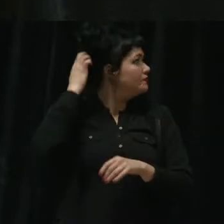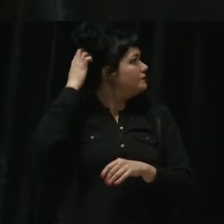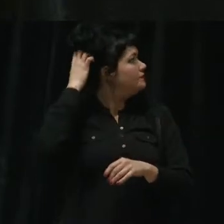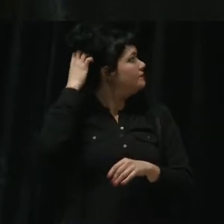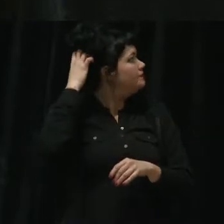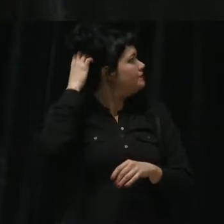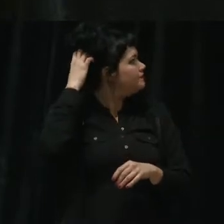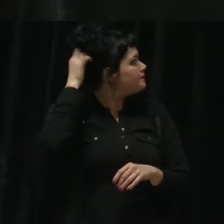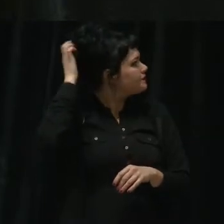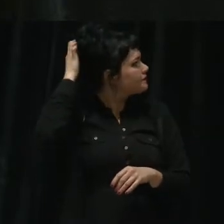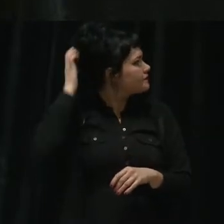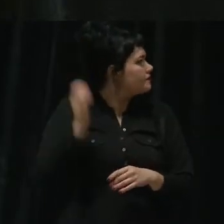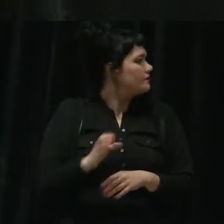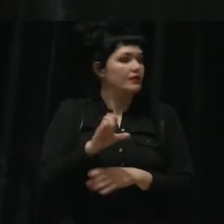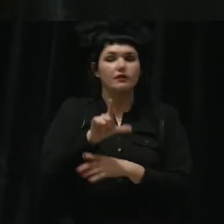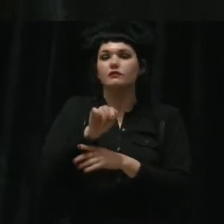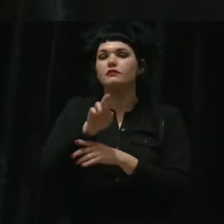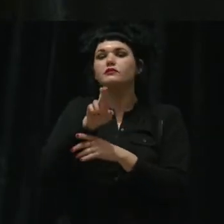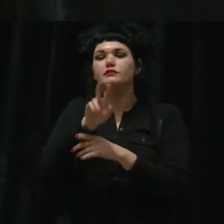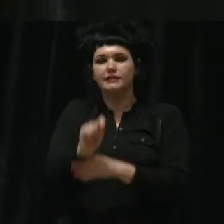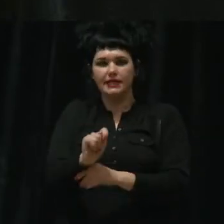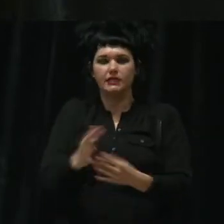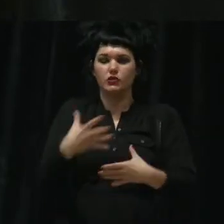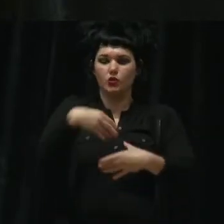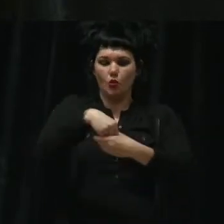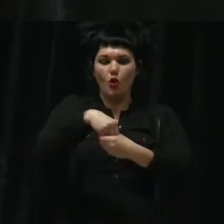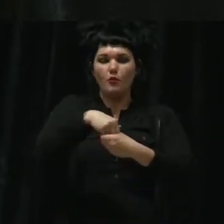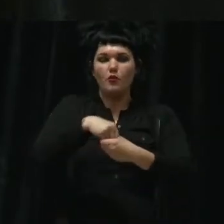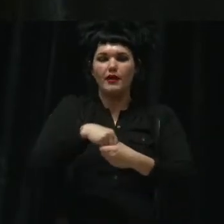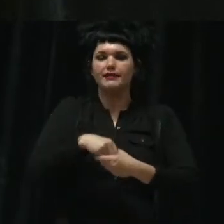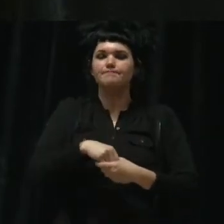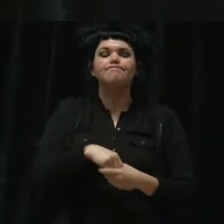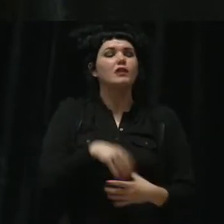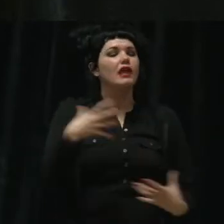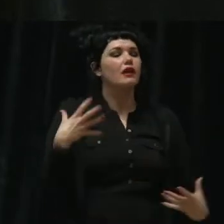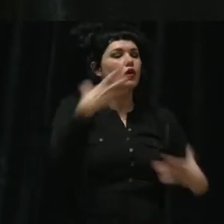CRLT has incorporated inclusive teaching not only in their